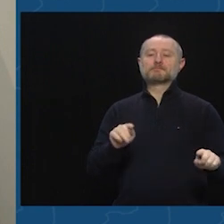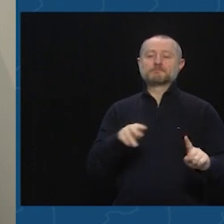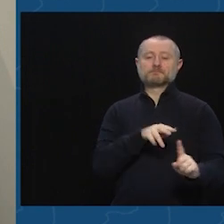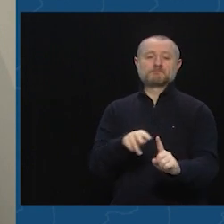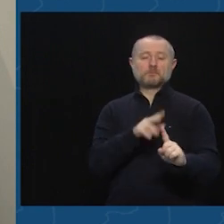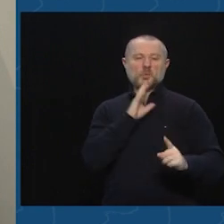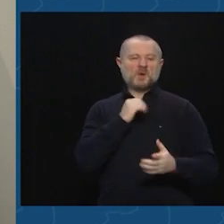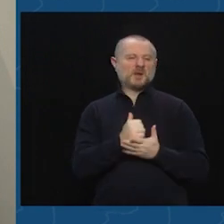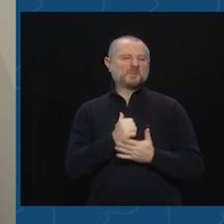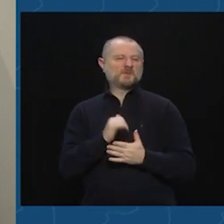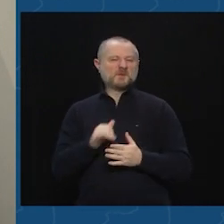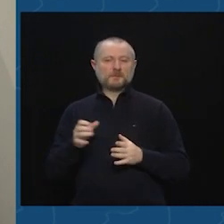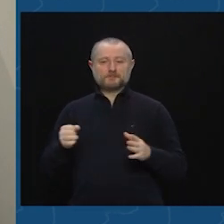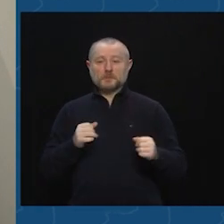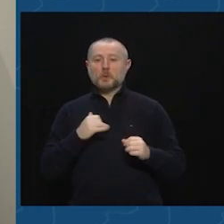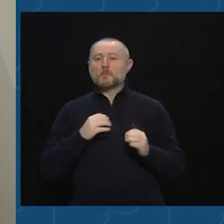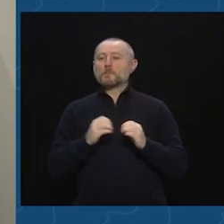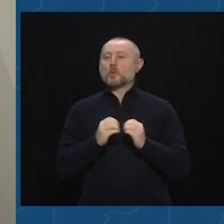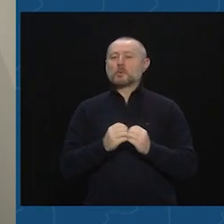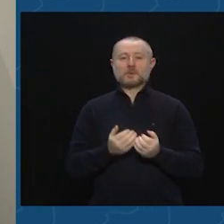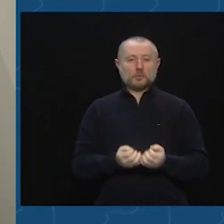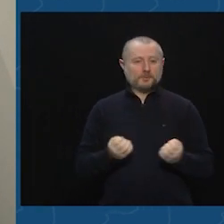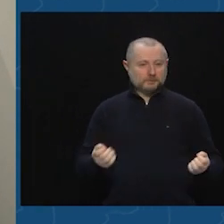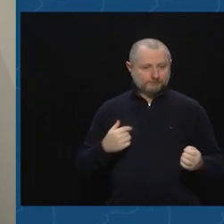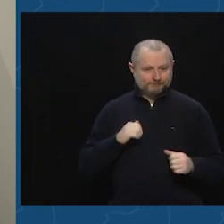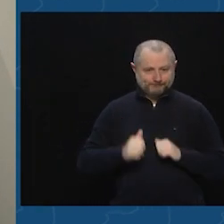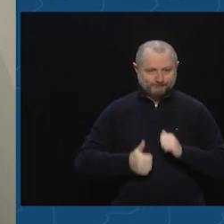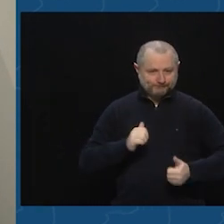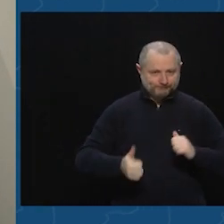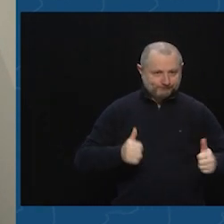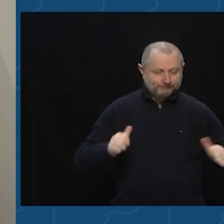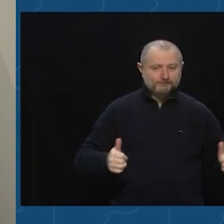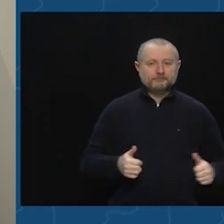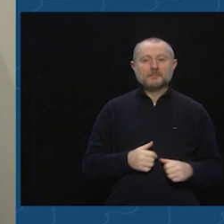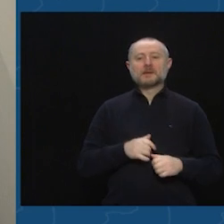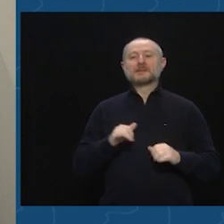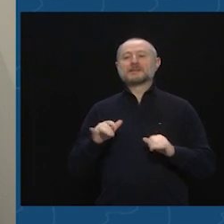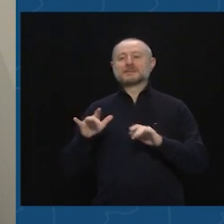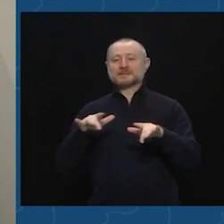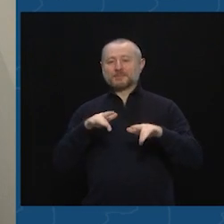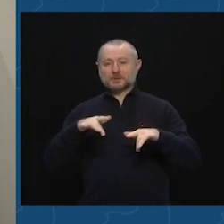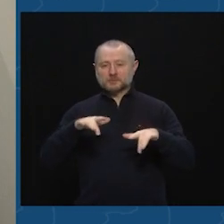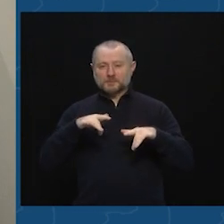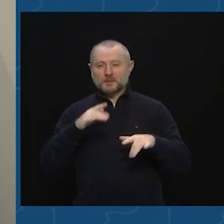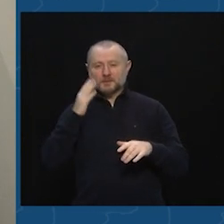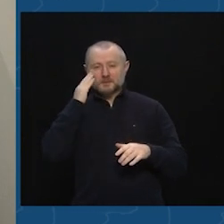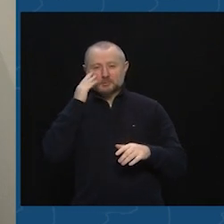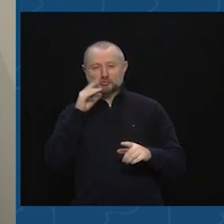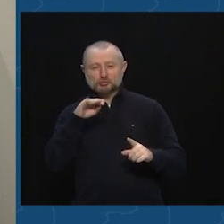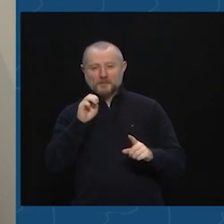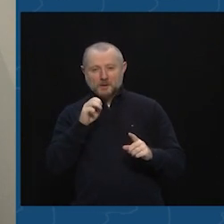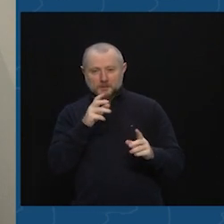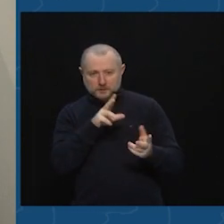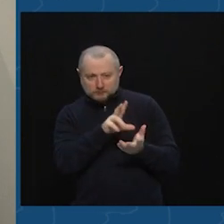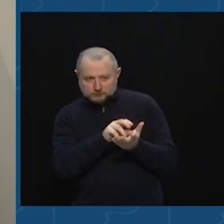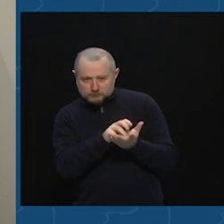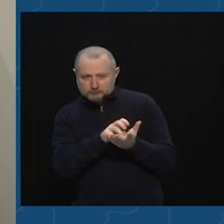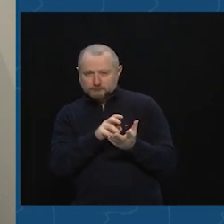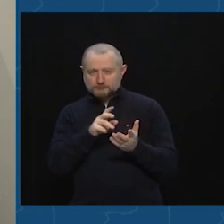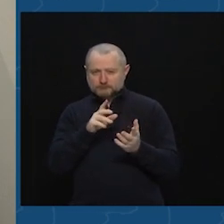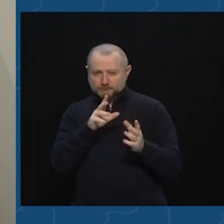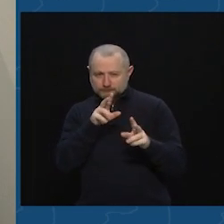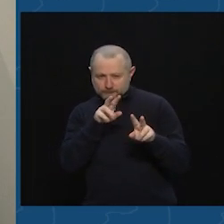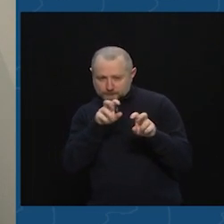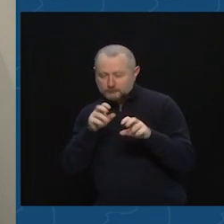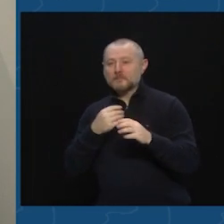special onboarding of computer and cyber crimes unit. Investing $13 more million into our crime analysis center network. So we're